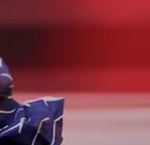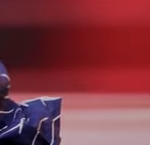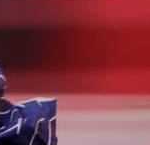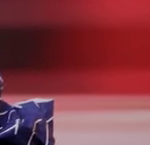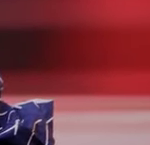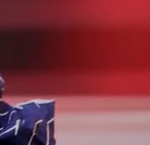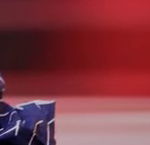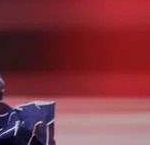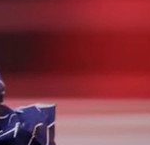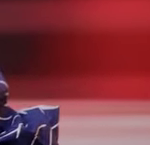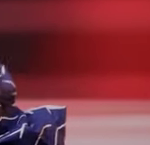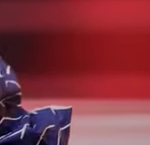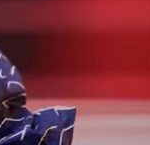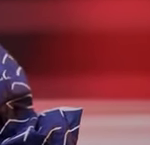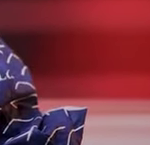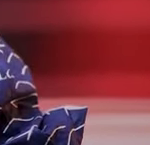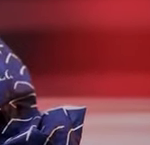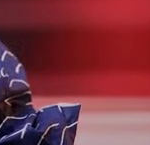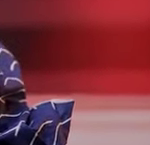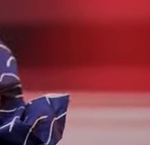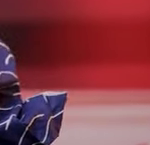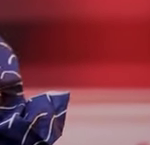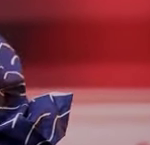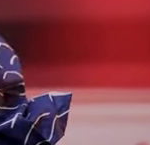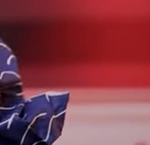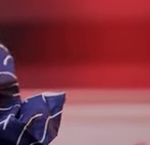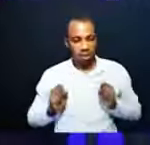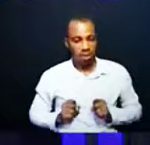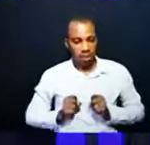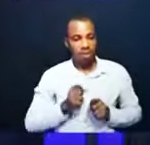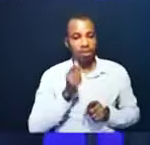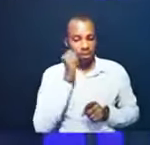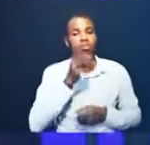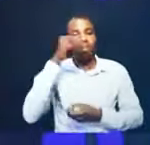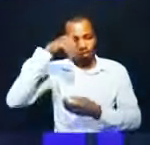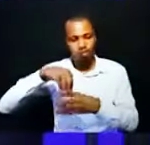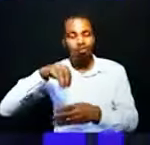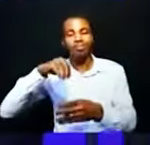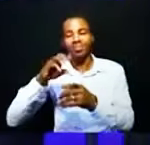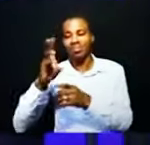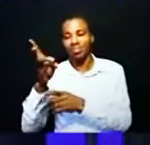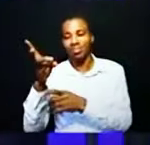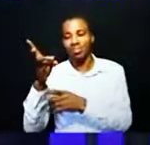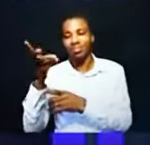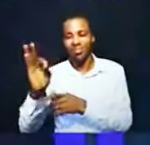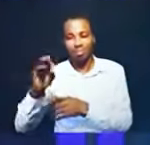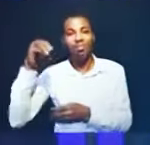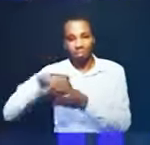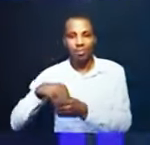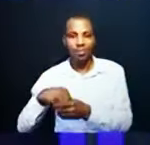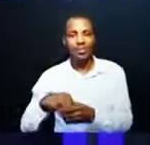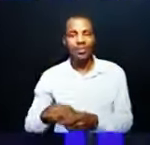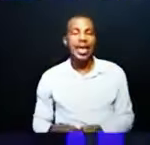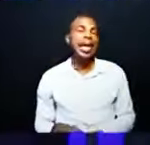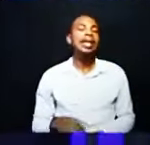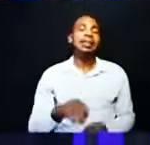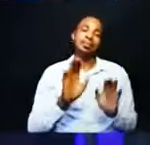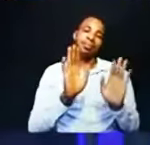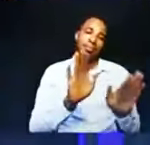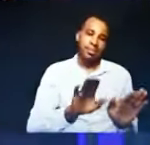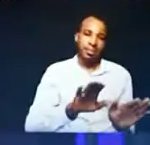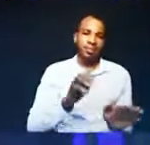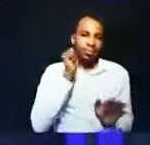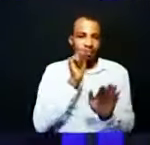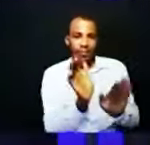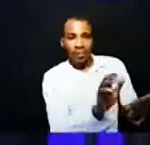Kindly check them out. Thank you for watching. Stay blessed. Now, in this young man, you came to my house. Now,